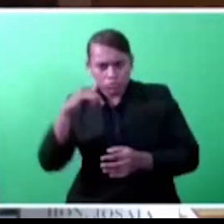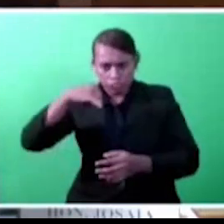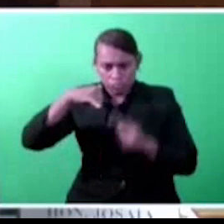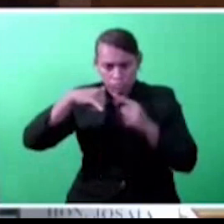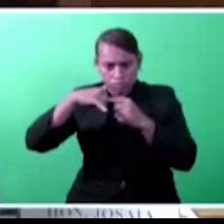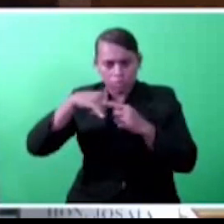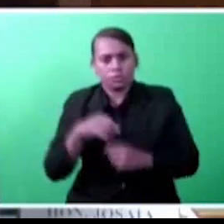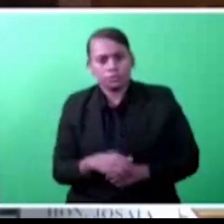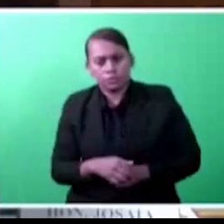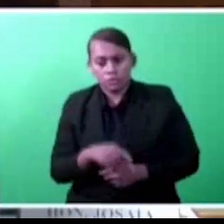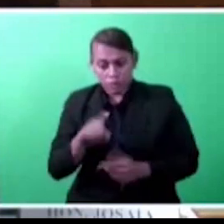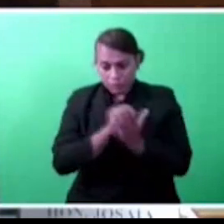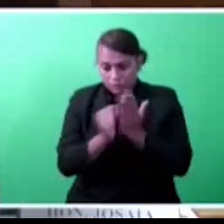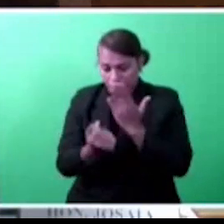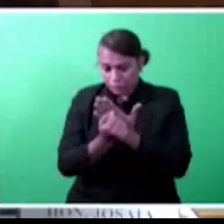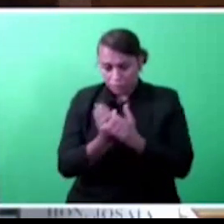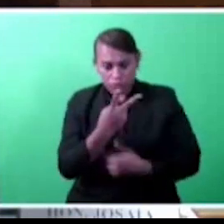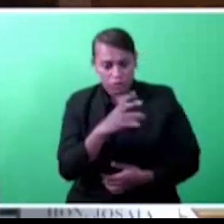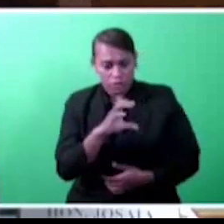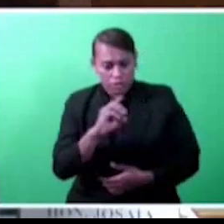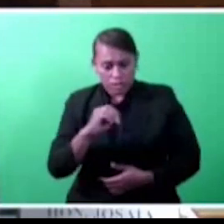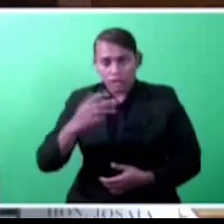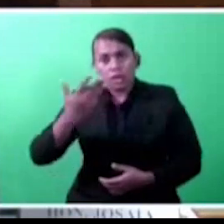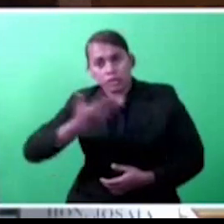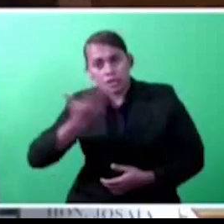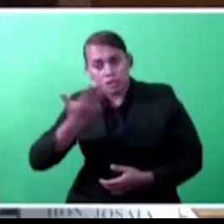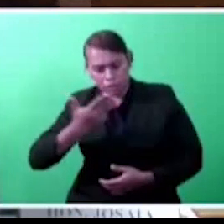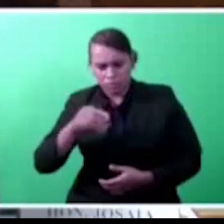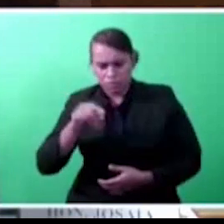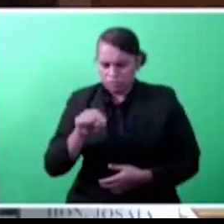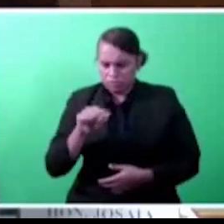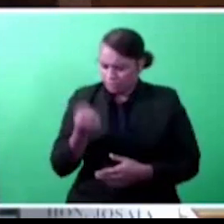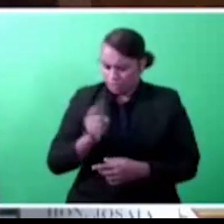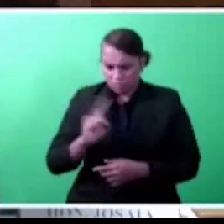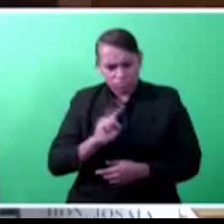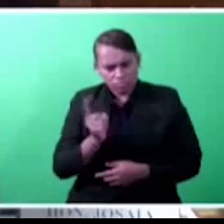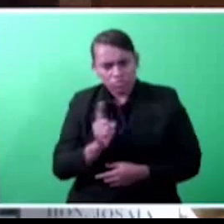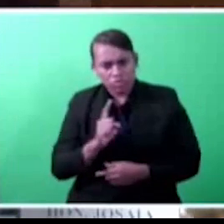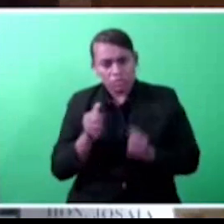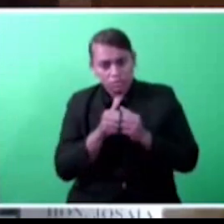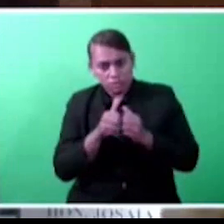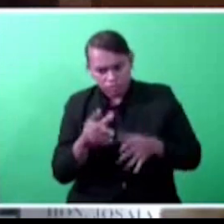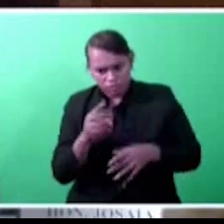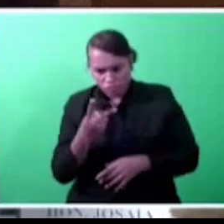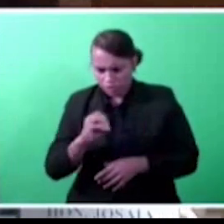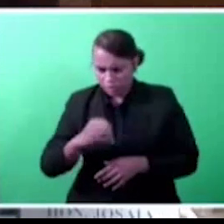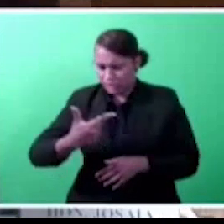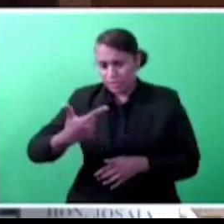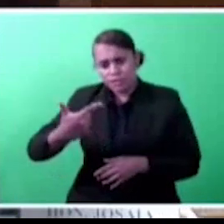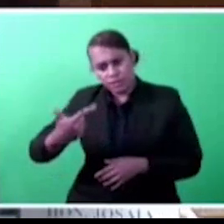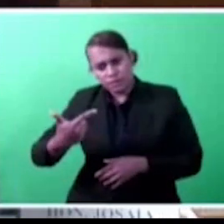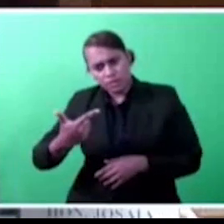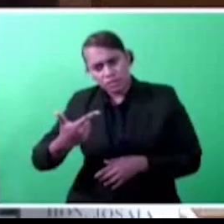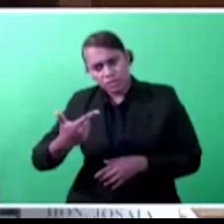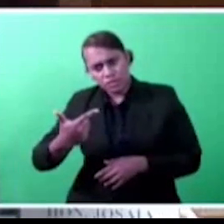during September 2019. In fact, it started on the 27th of August of 2019. And the final report